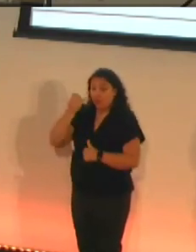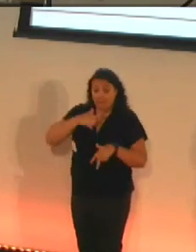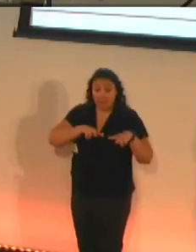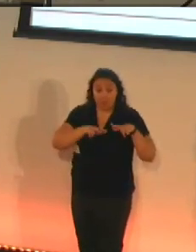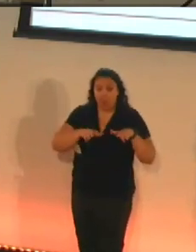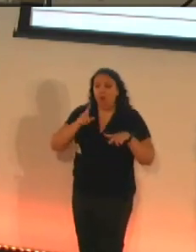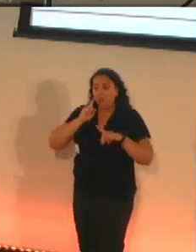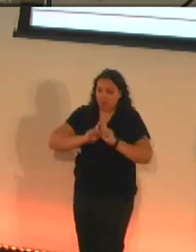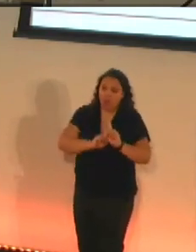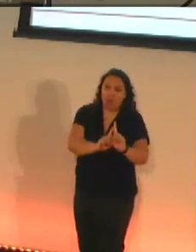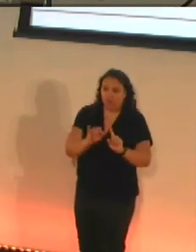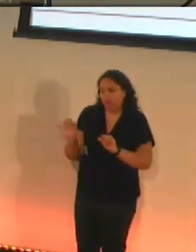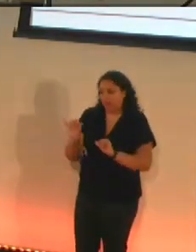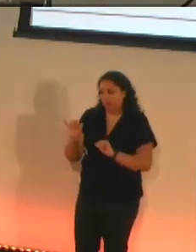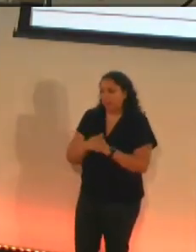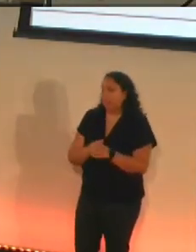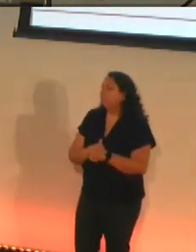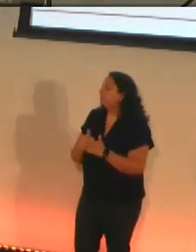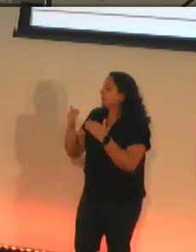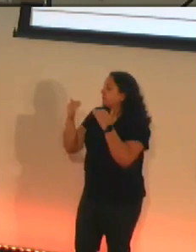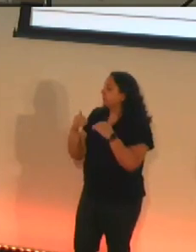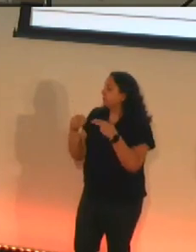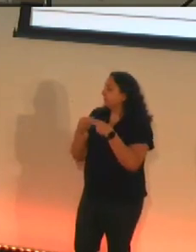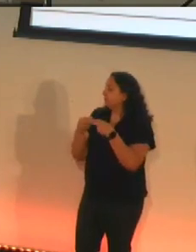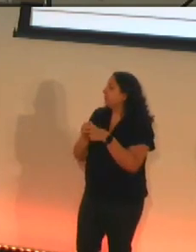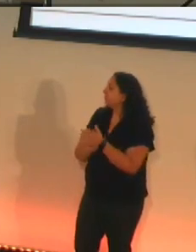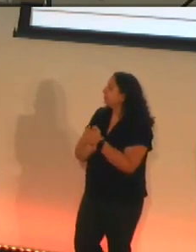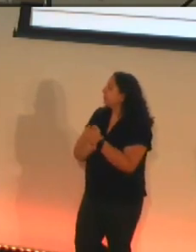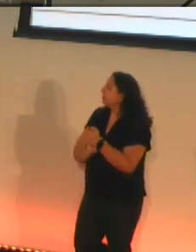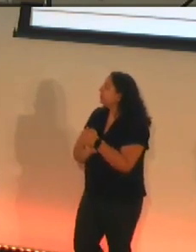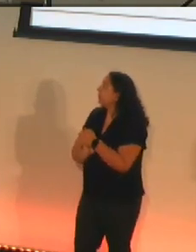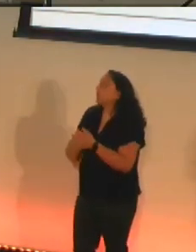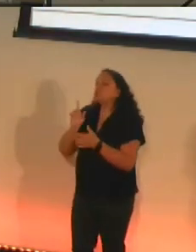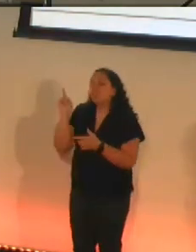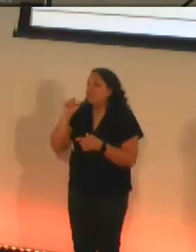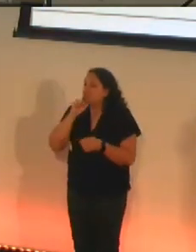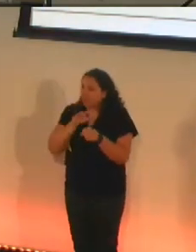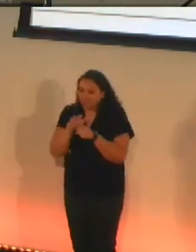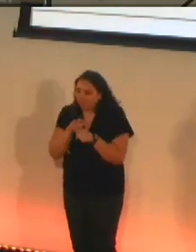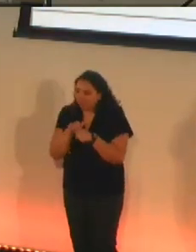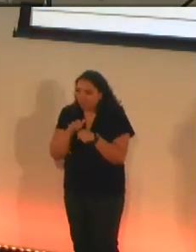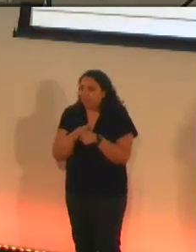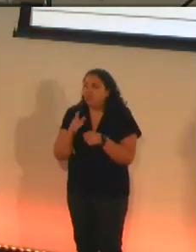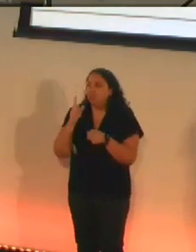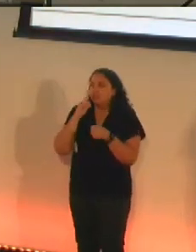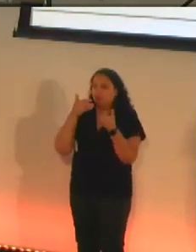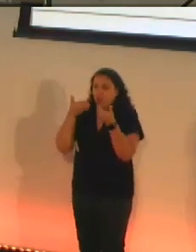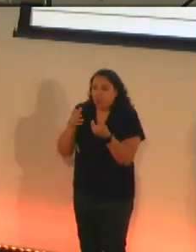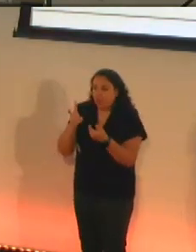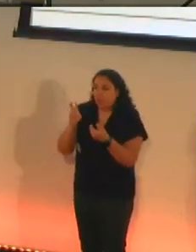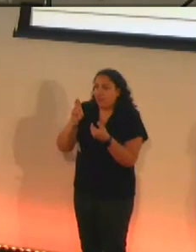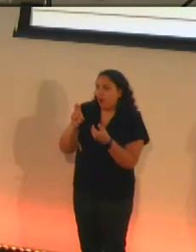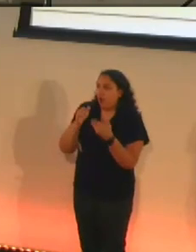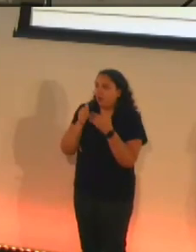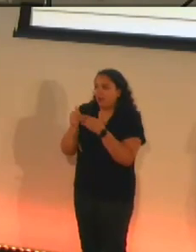Now, next slide. All right, now this wasn't enough, however, for us to actually go forward with our VR guide prototype.